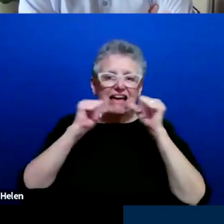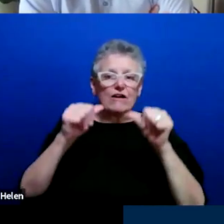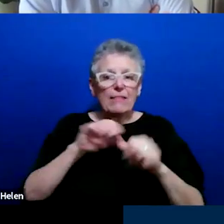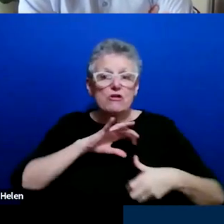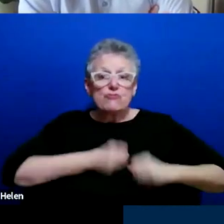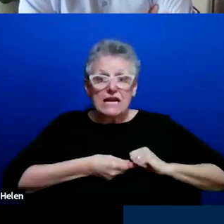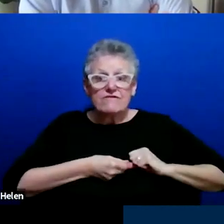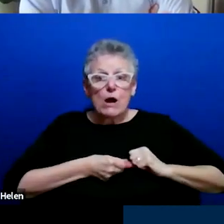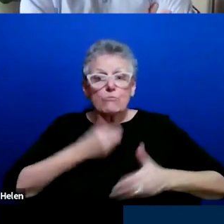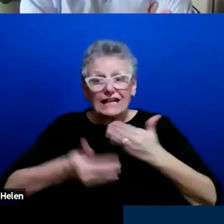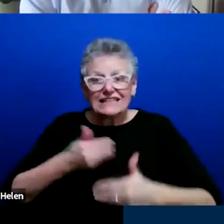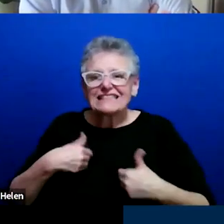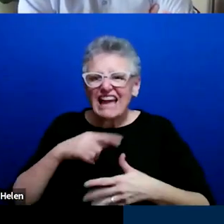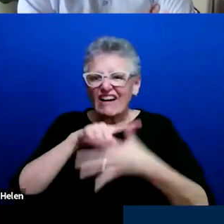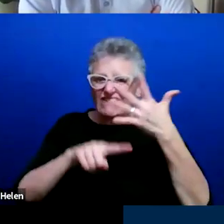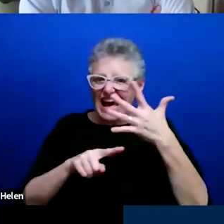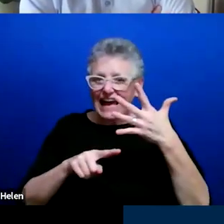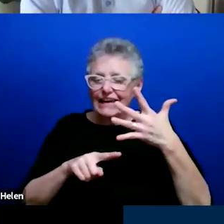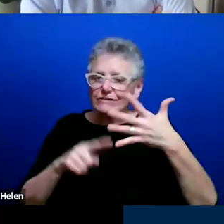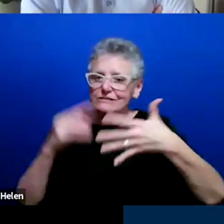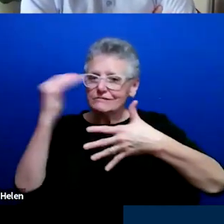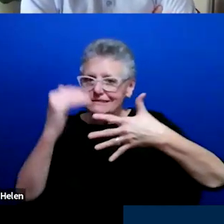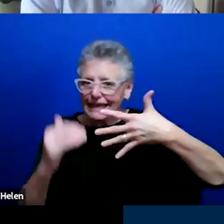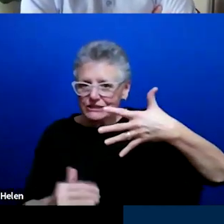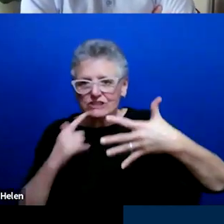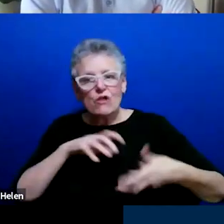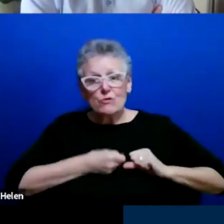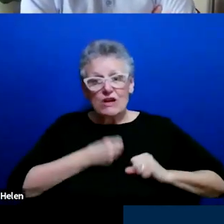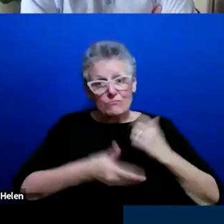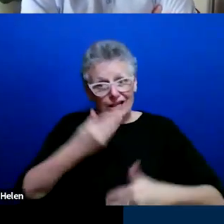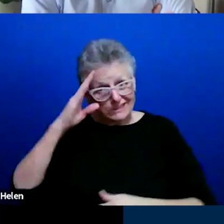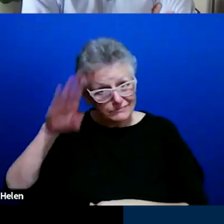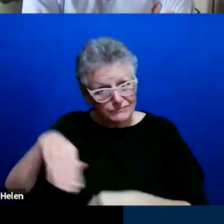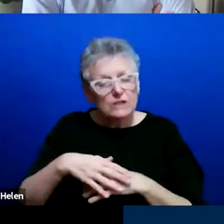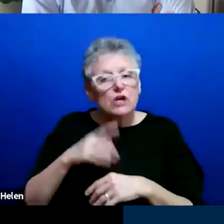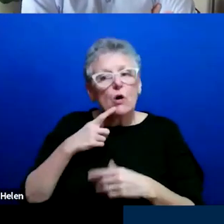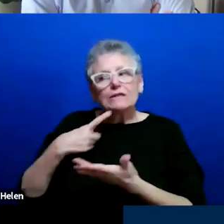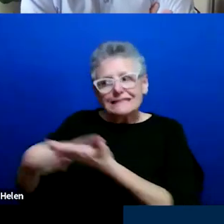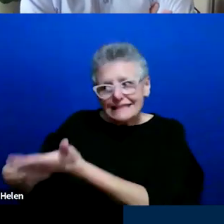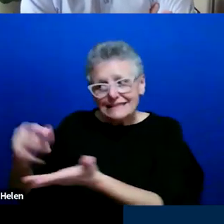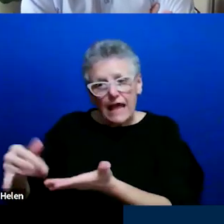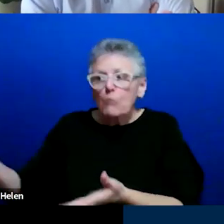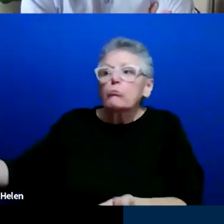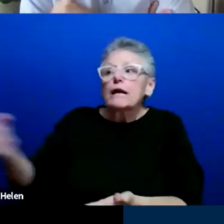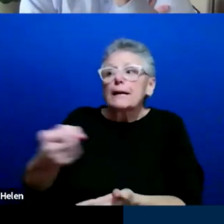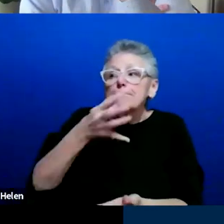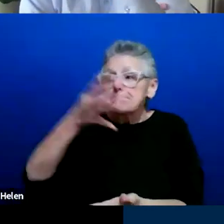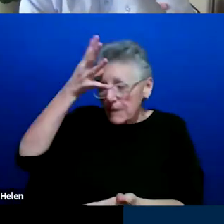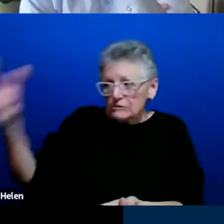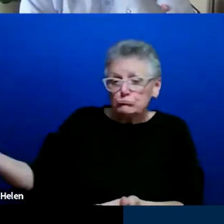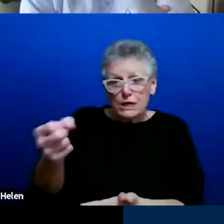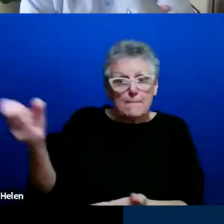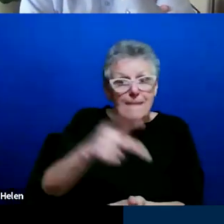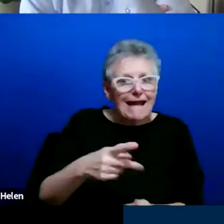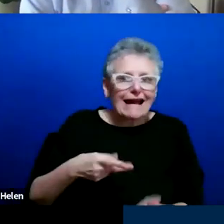process, and there are 5 stages to doing that, you know? So addressing that, bringing them back, perhaps. I honestly